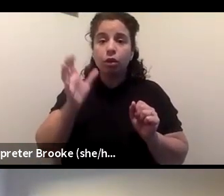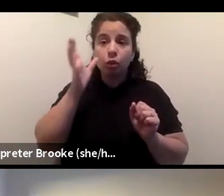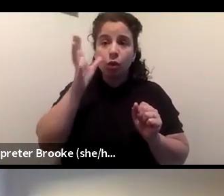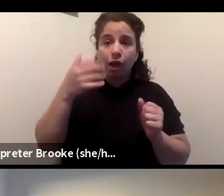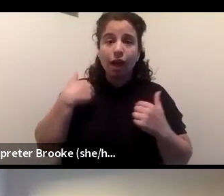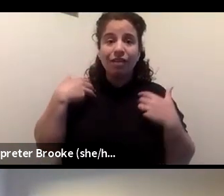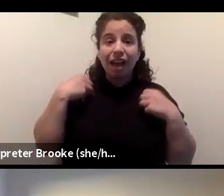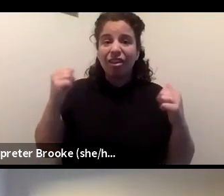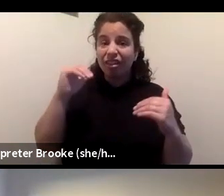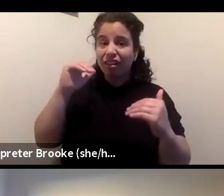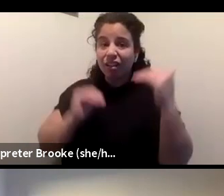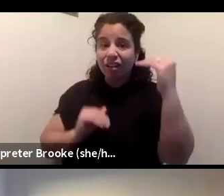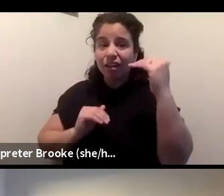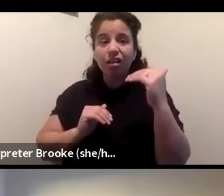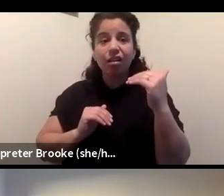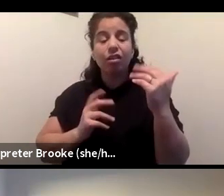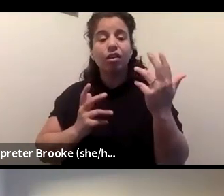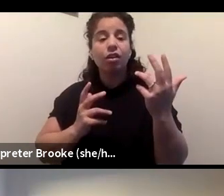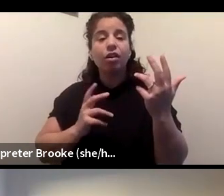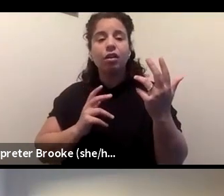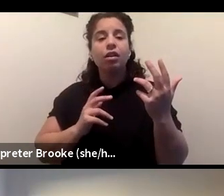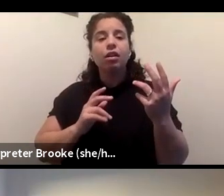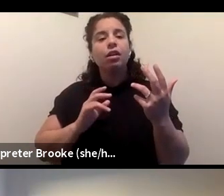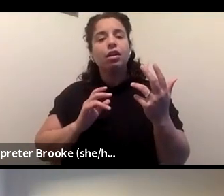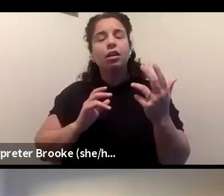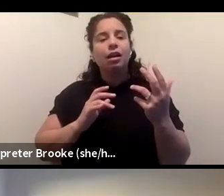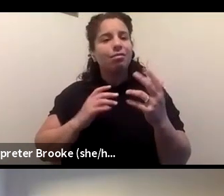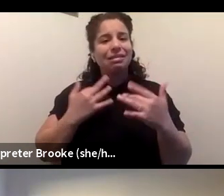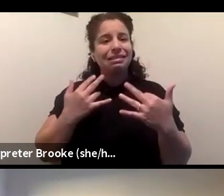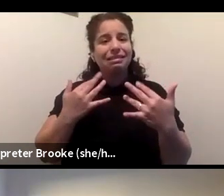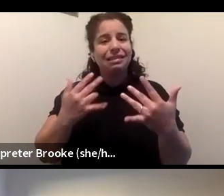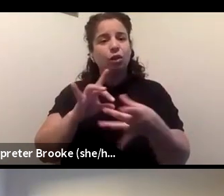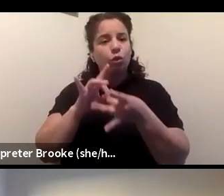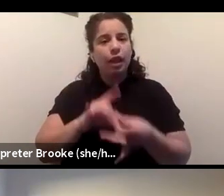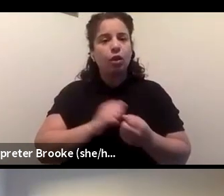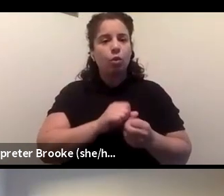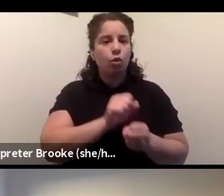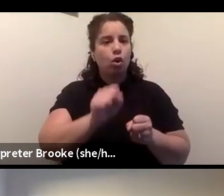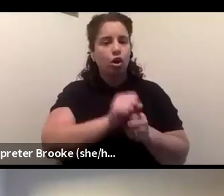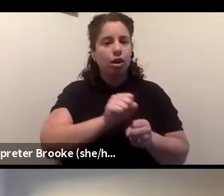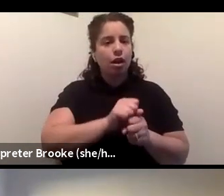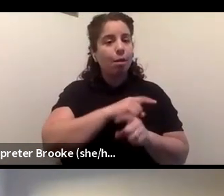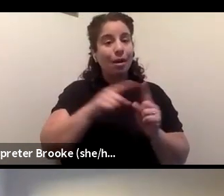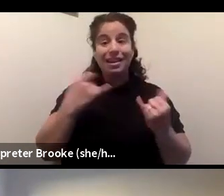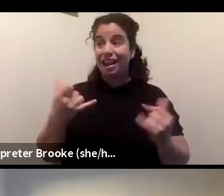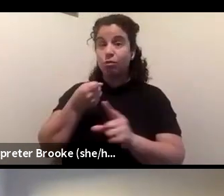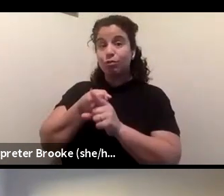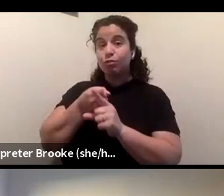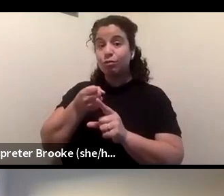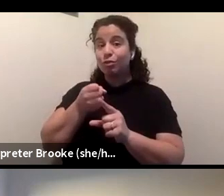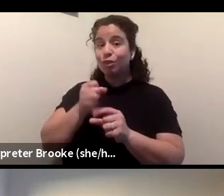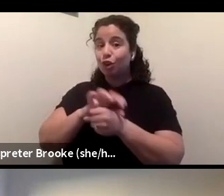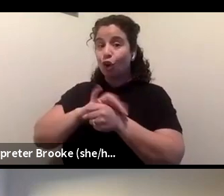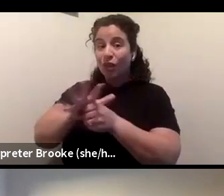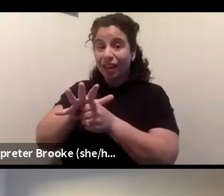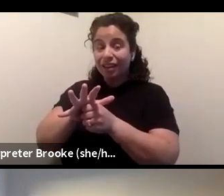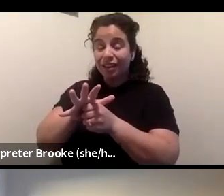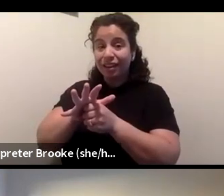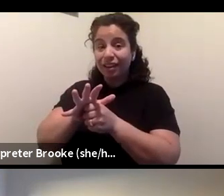disparities. And suddenly with COVID, a lot of people's access